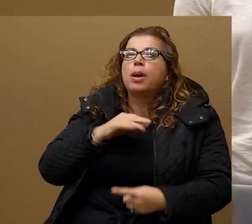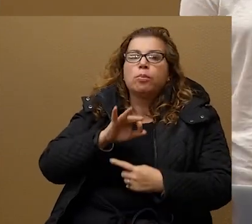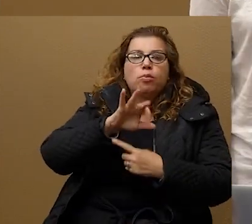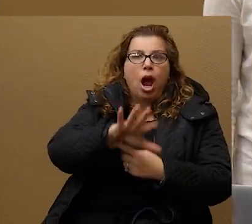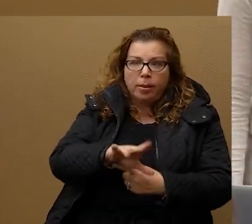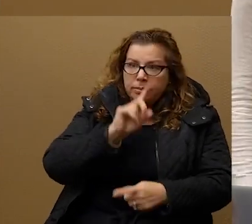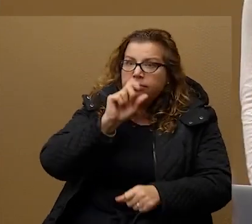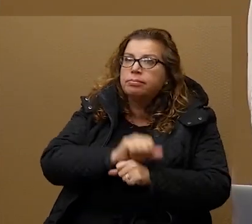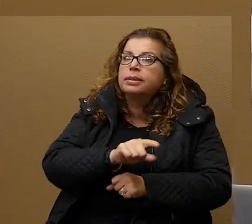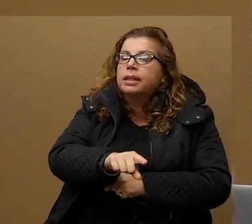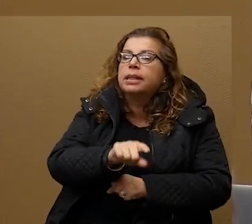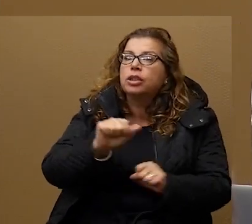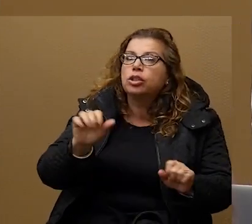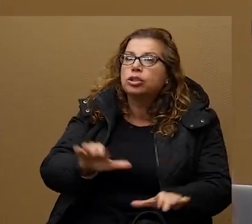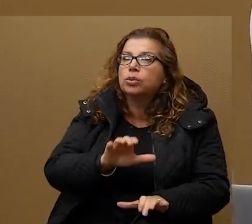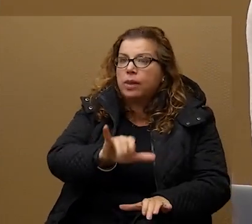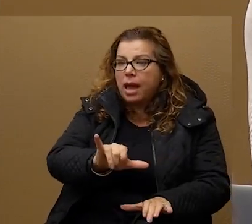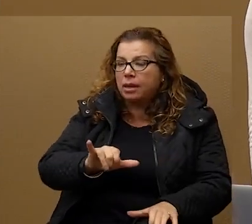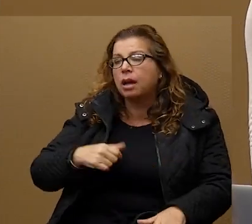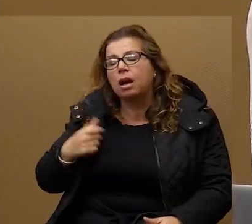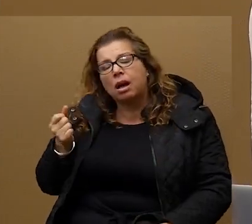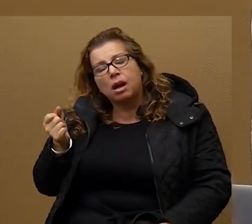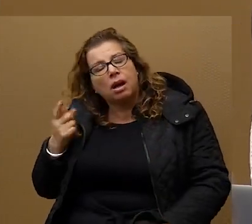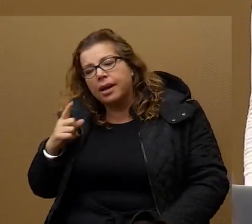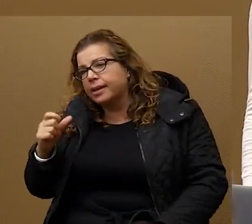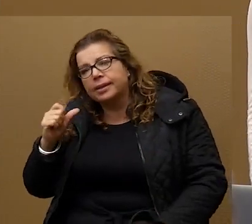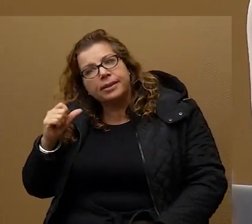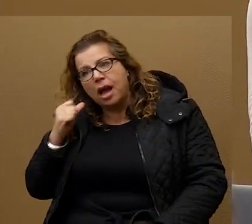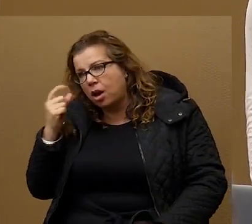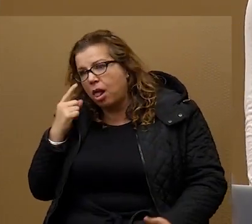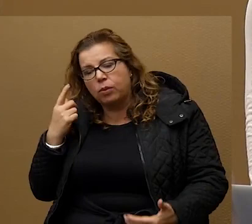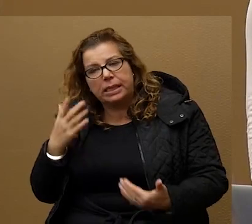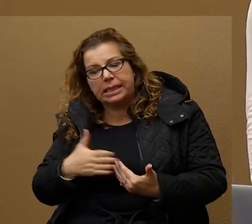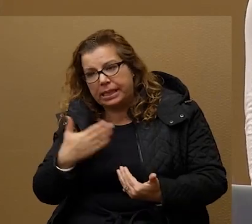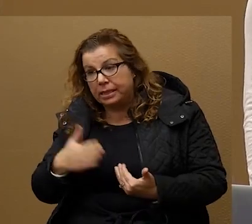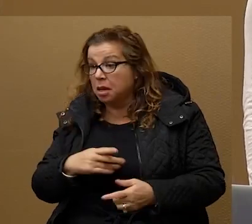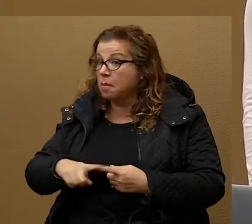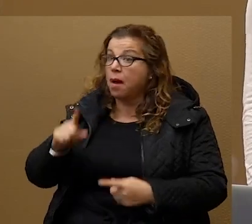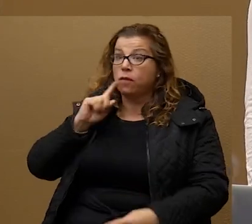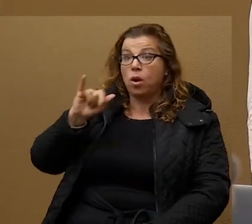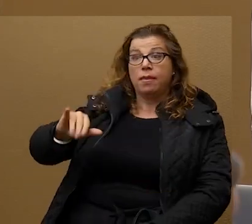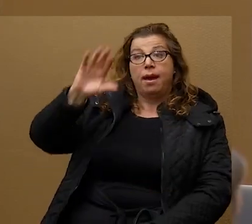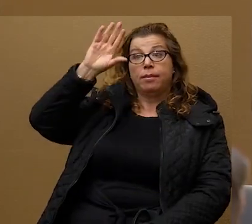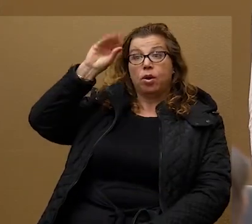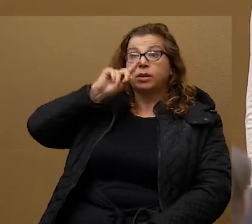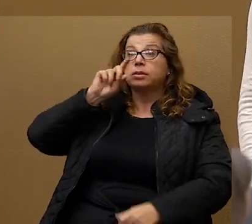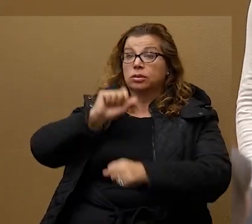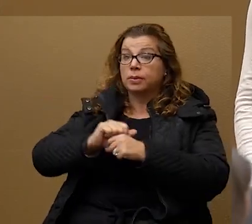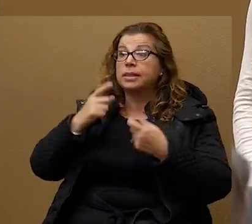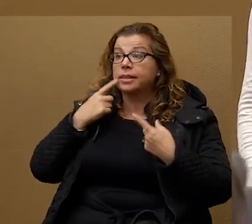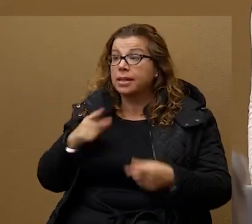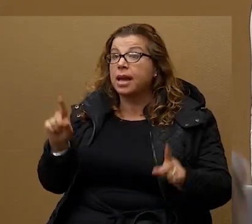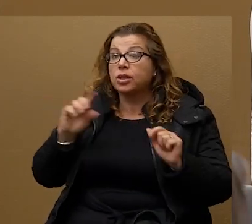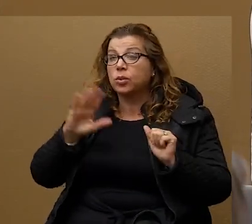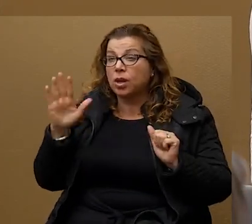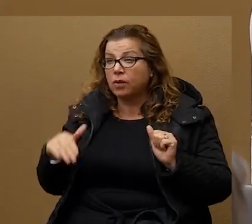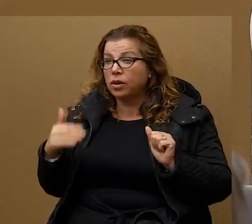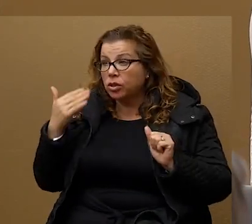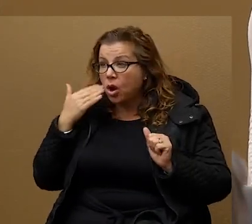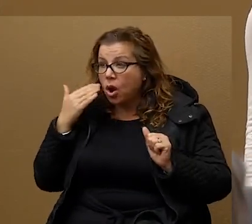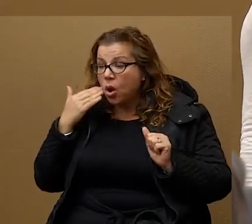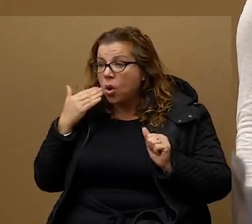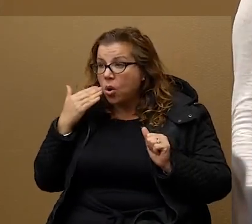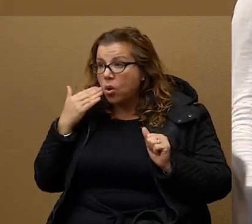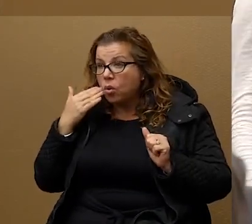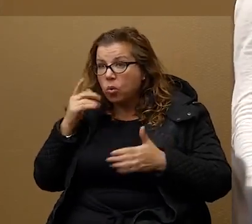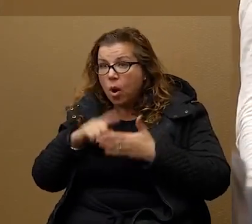do it. Now, not everything's going to work that quickly, but for this child it did. And you never know what is going to work for your child, but some things